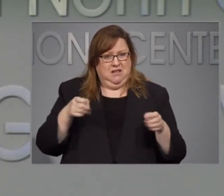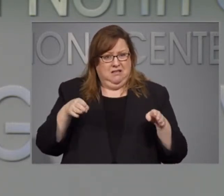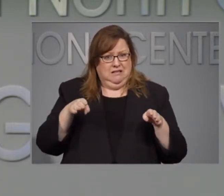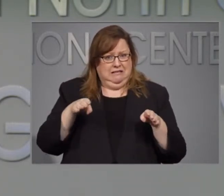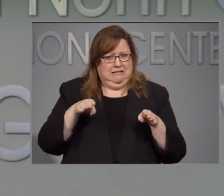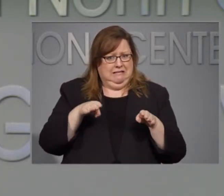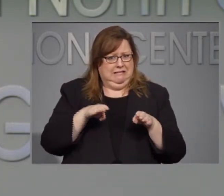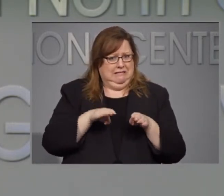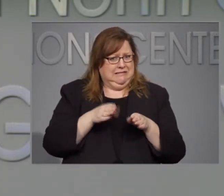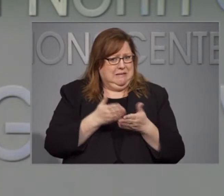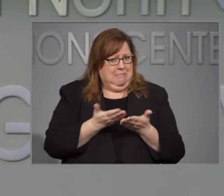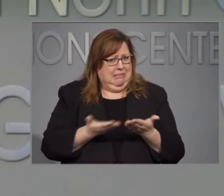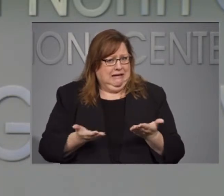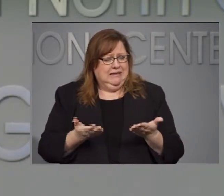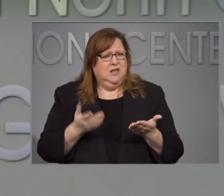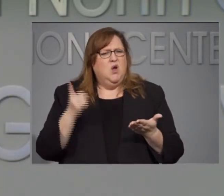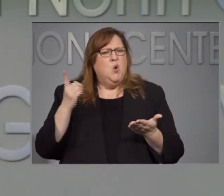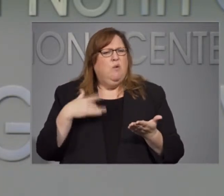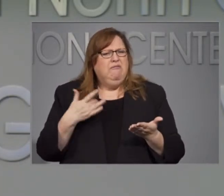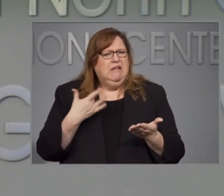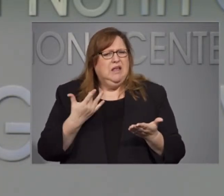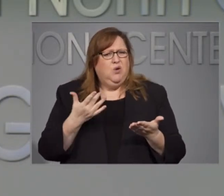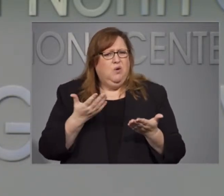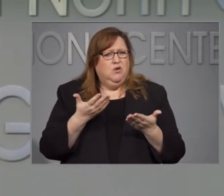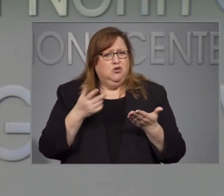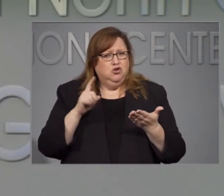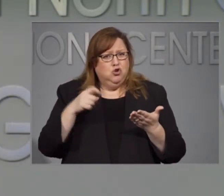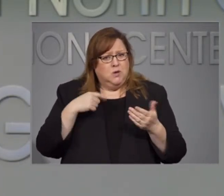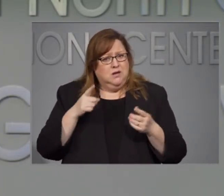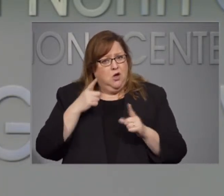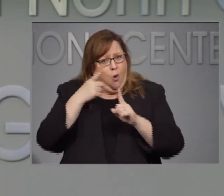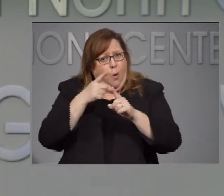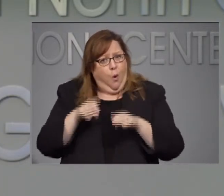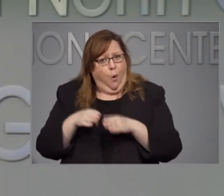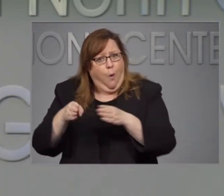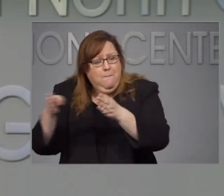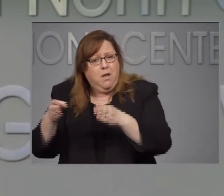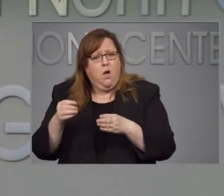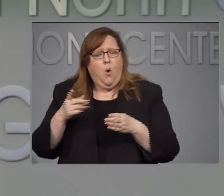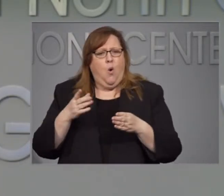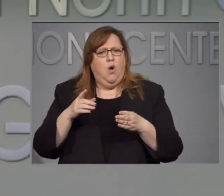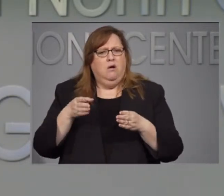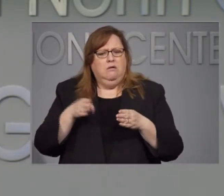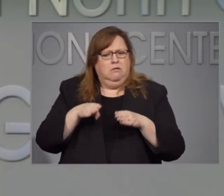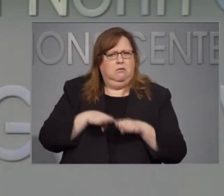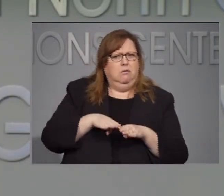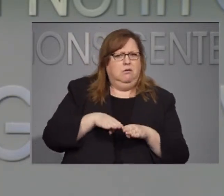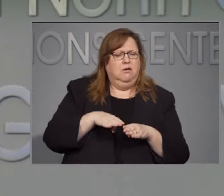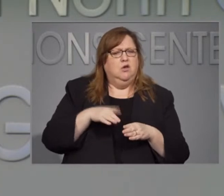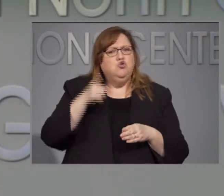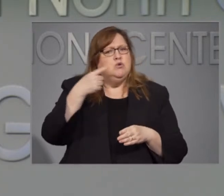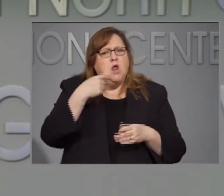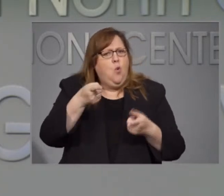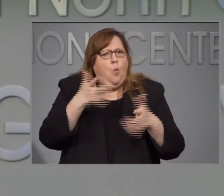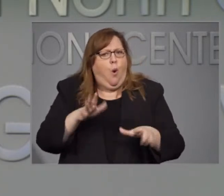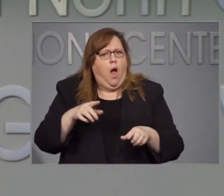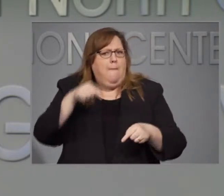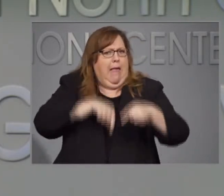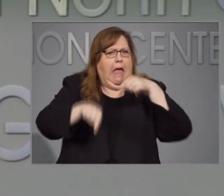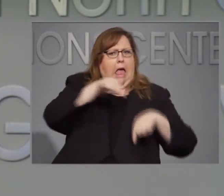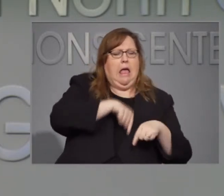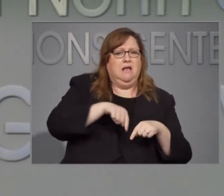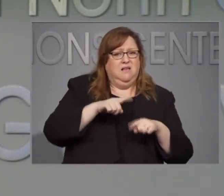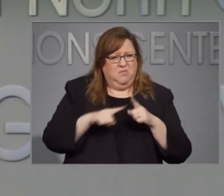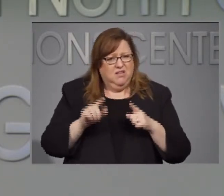more open or more closed right now? Because it sounds like you're saying you have no intention of going backwards. So I just wanted a